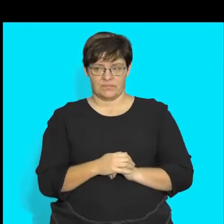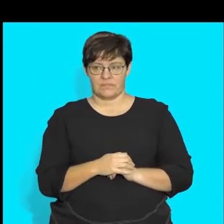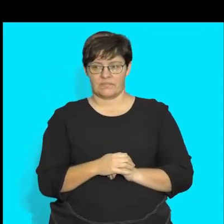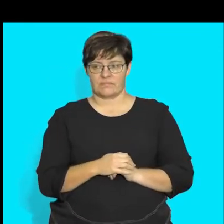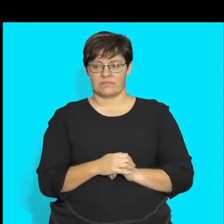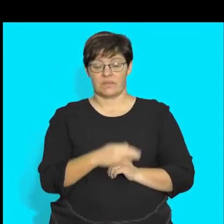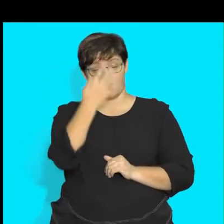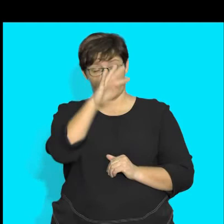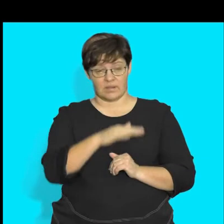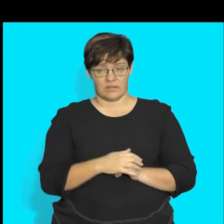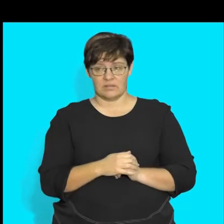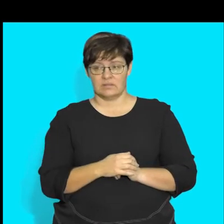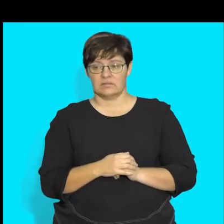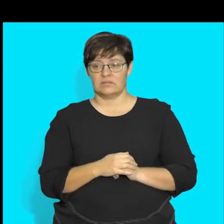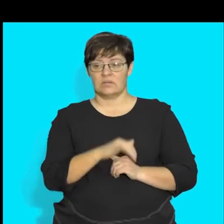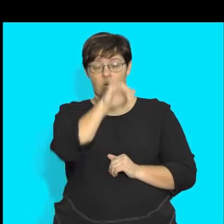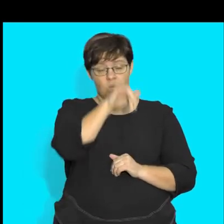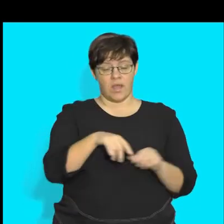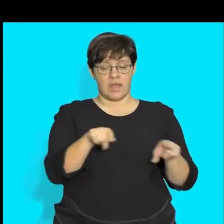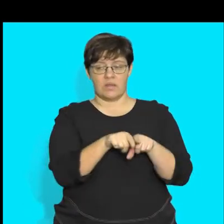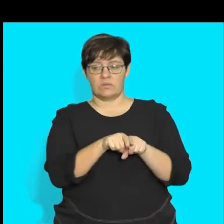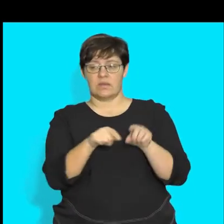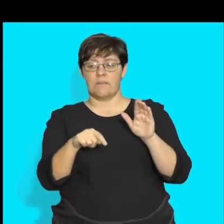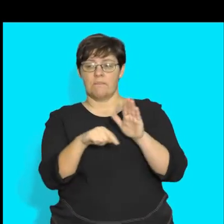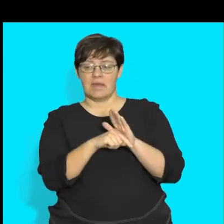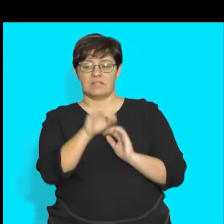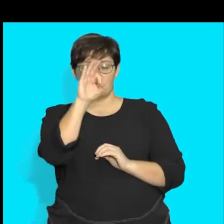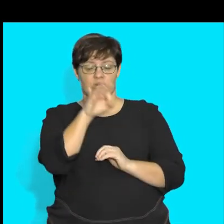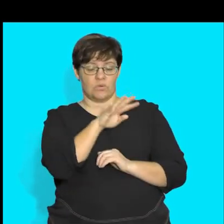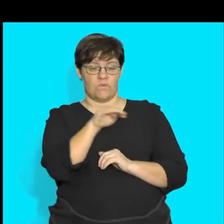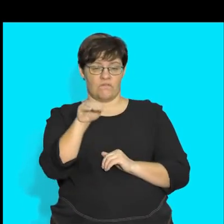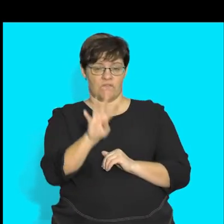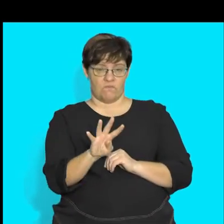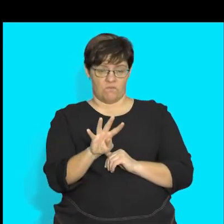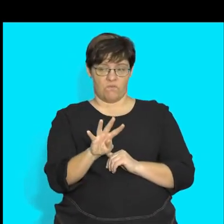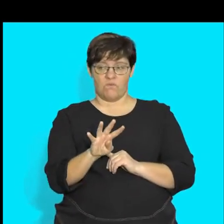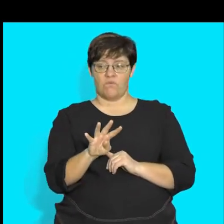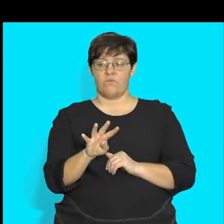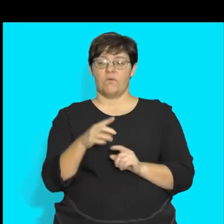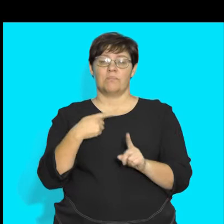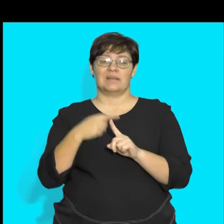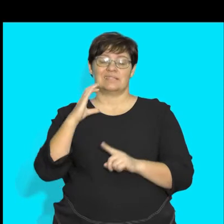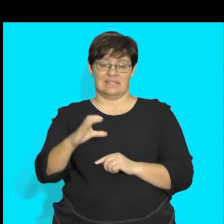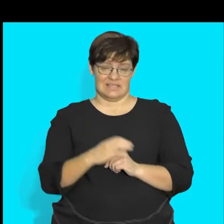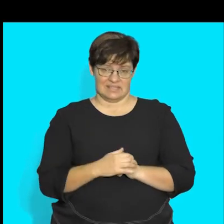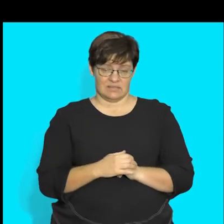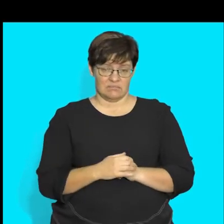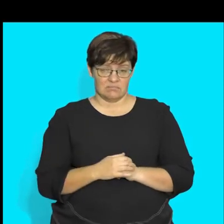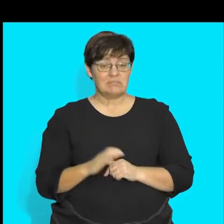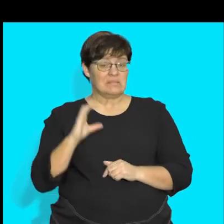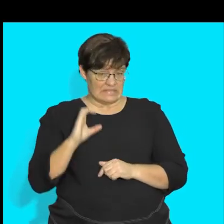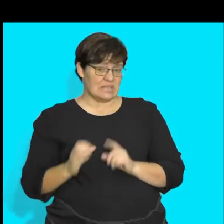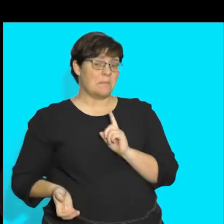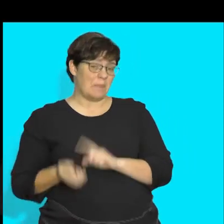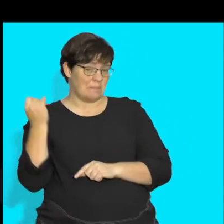And so what I know is my gradient. I still